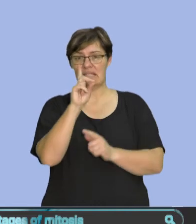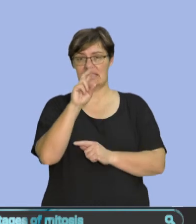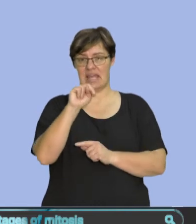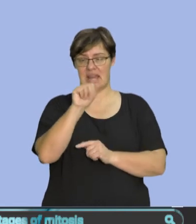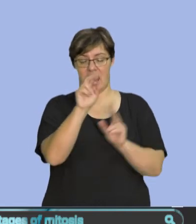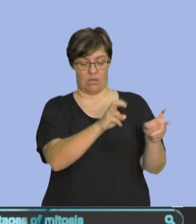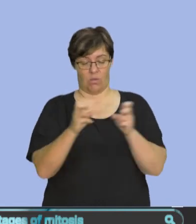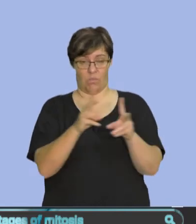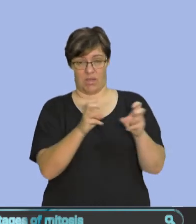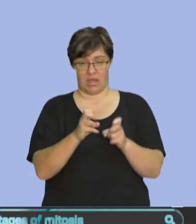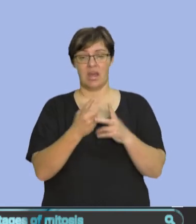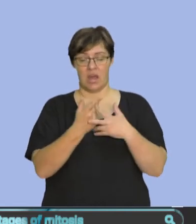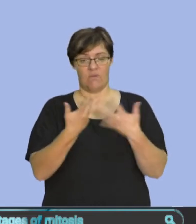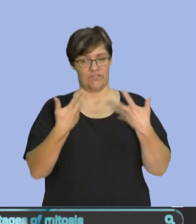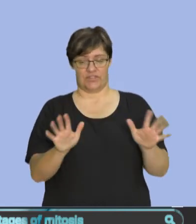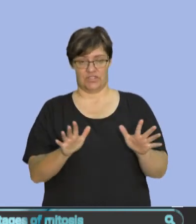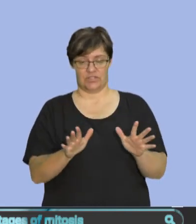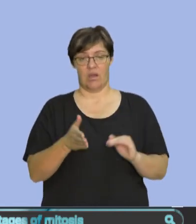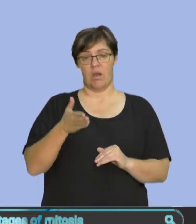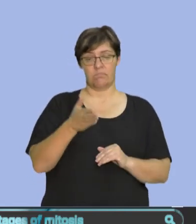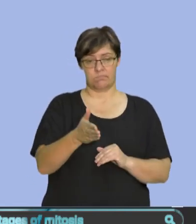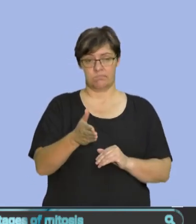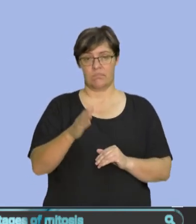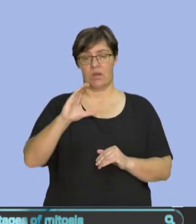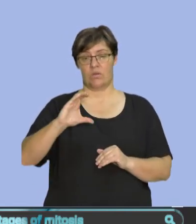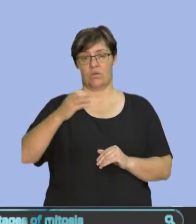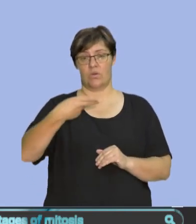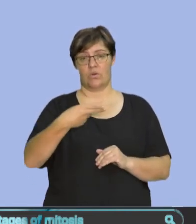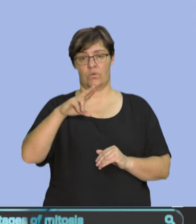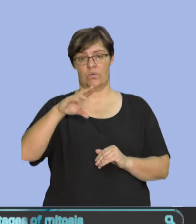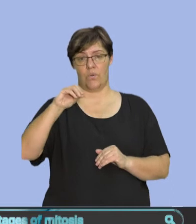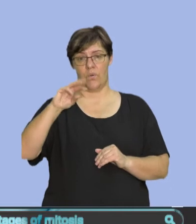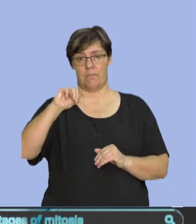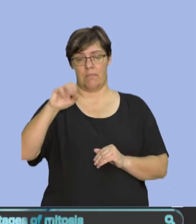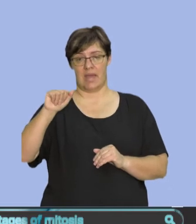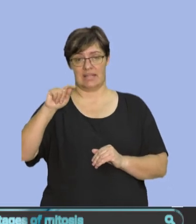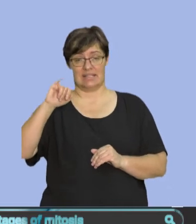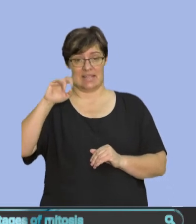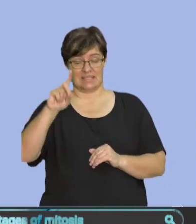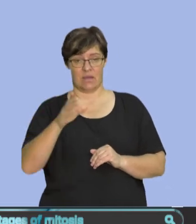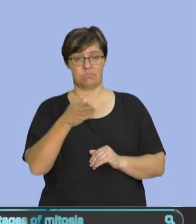of DNA, where the DNA is now copied and the presence of chromatids being held together by those yellow